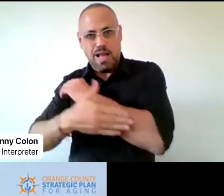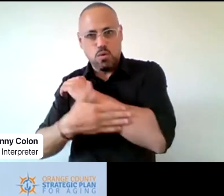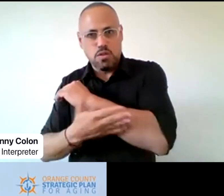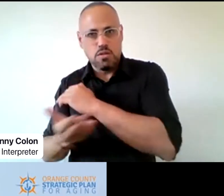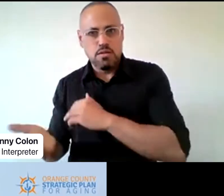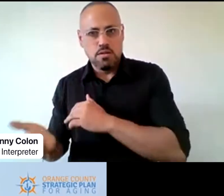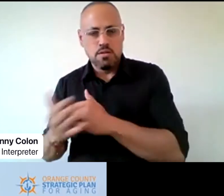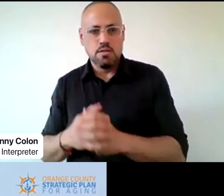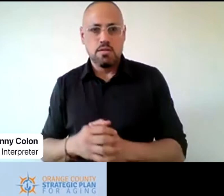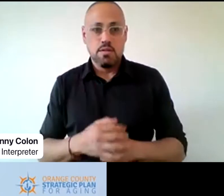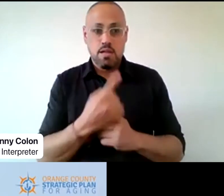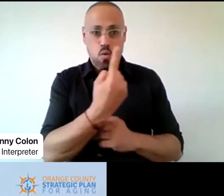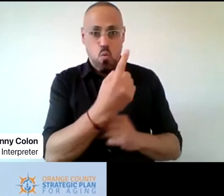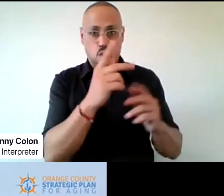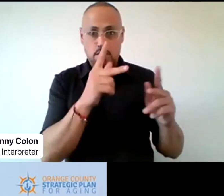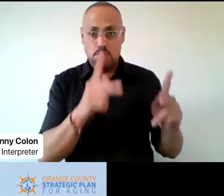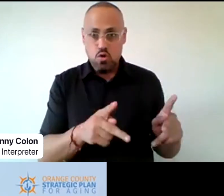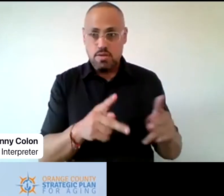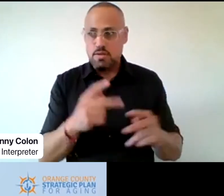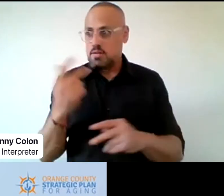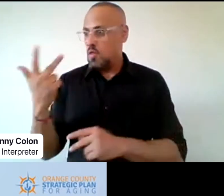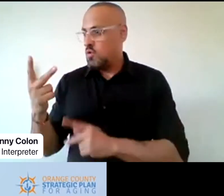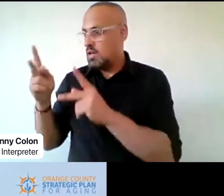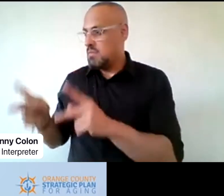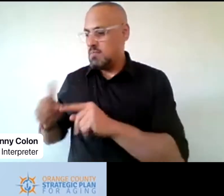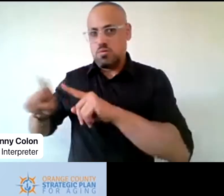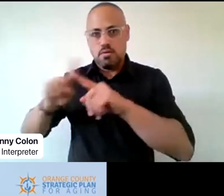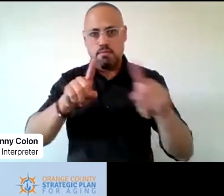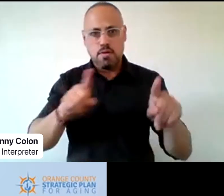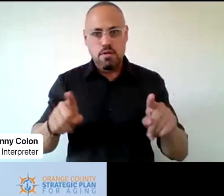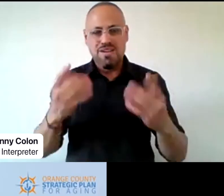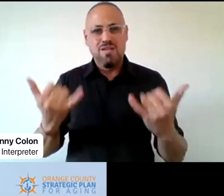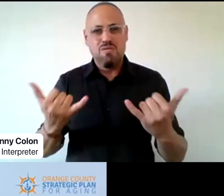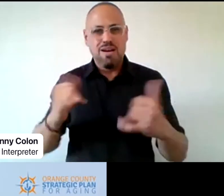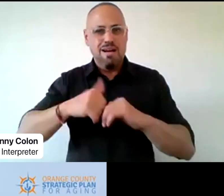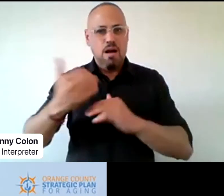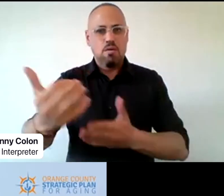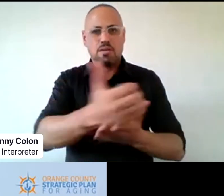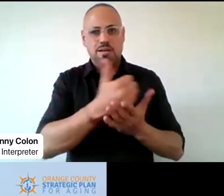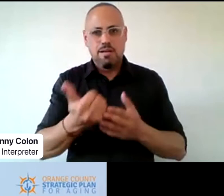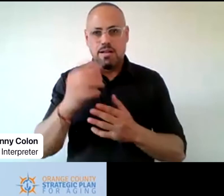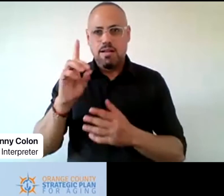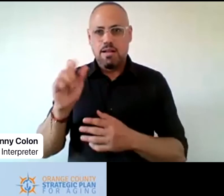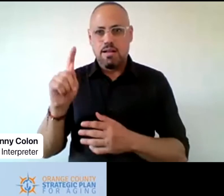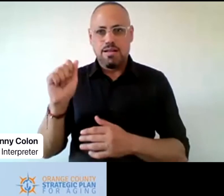Is that one individual or three separate individuals? And right now, the way that we collect the data, it is impossible,